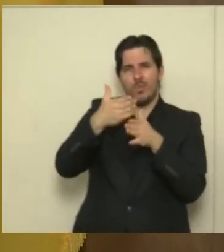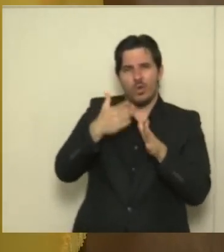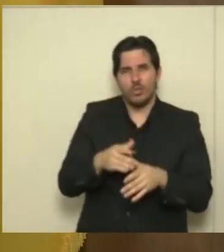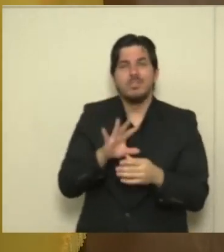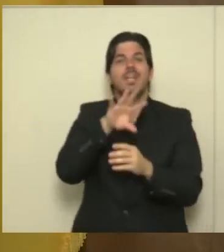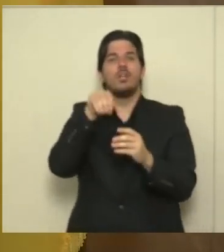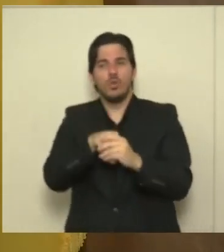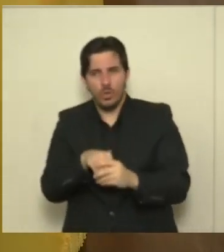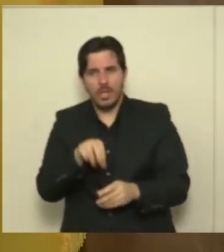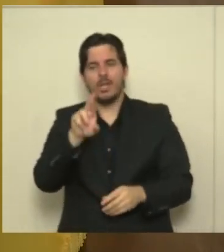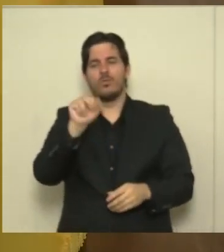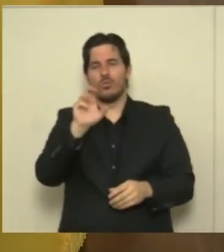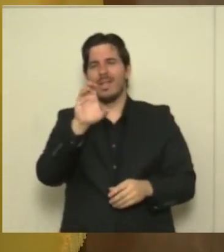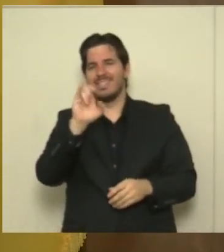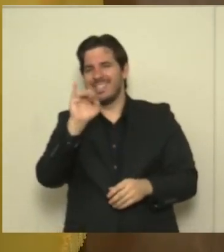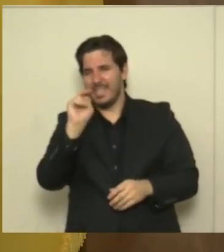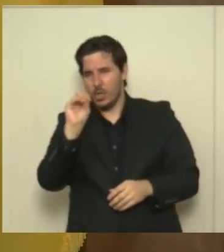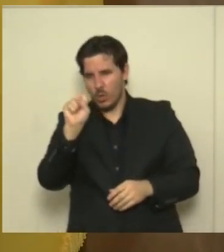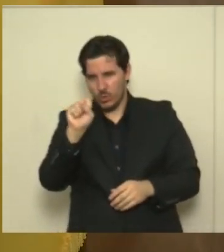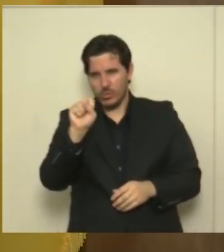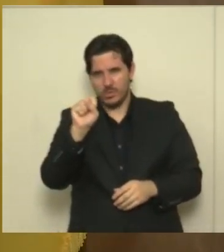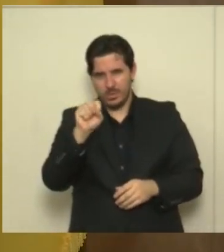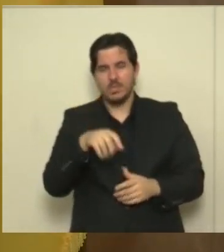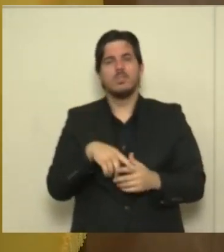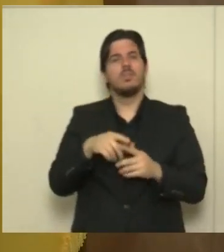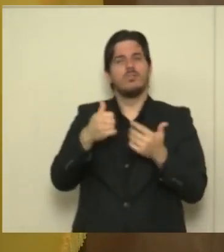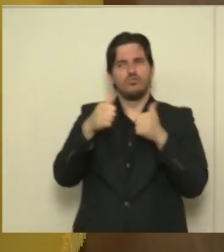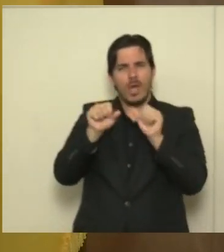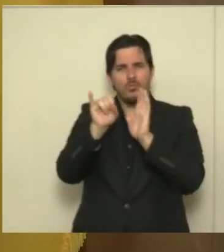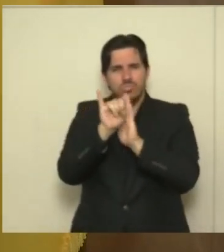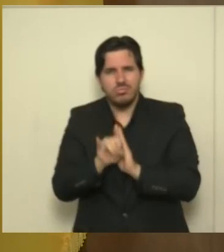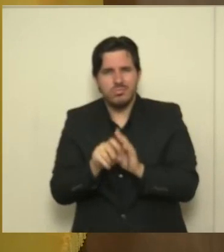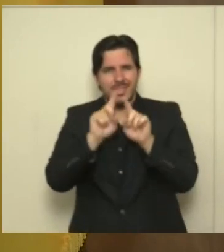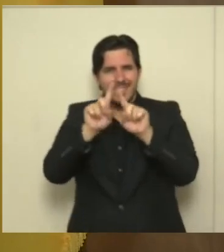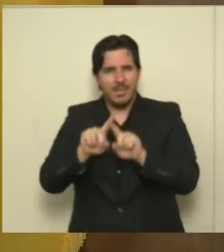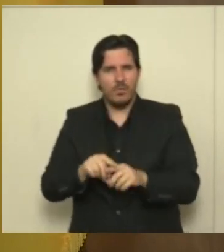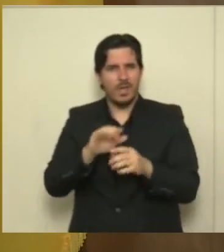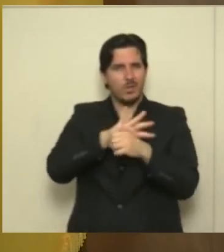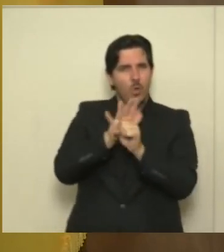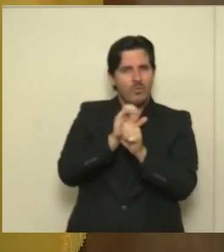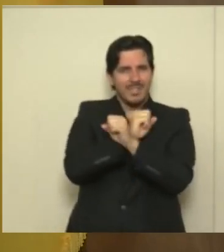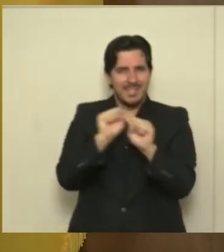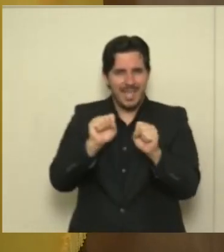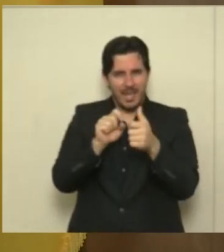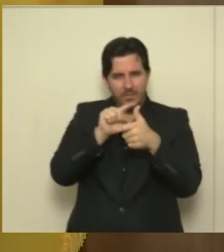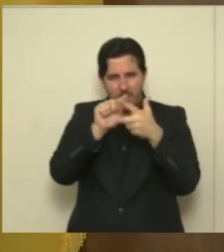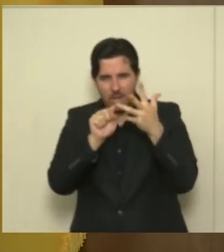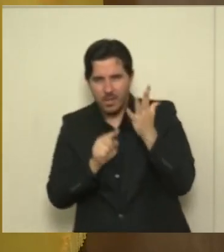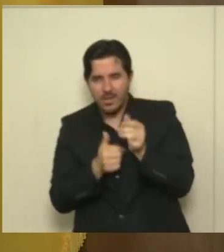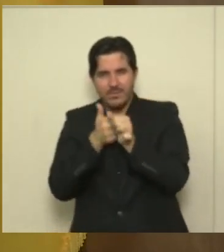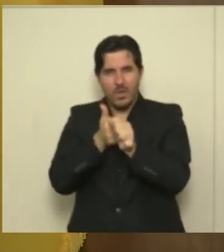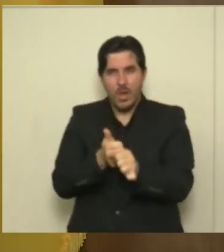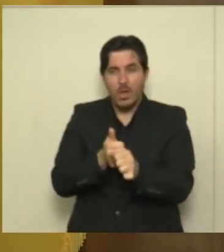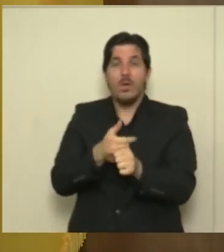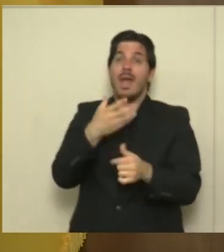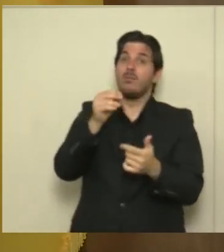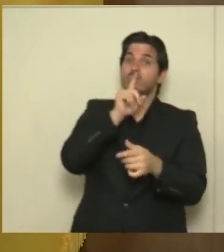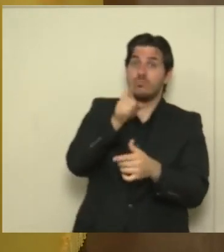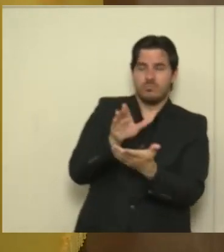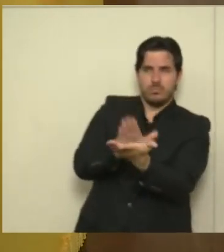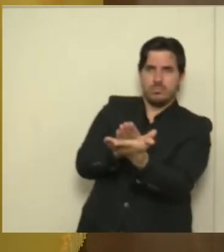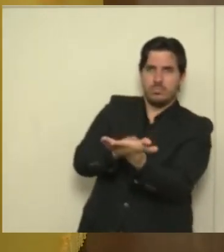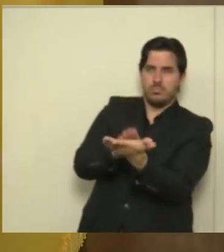Racinos, to identify COVID-safe practices. They all have. And frankly, a shout out to that industry in